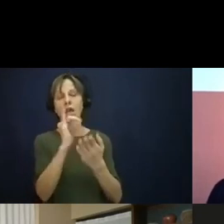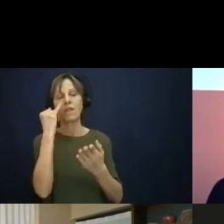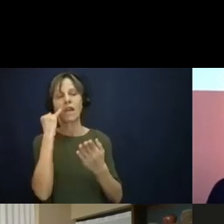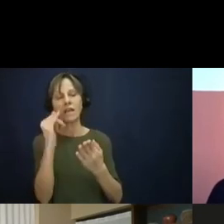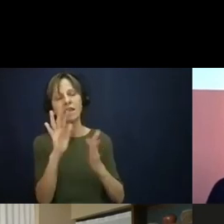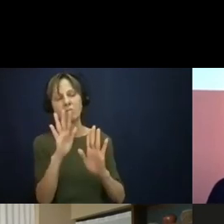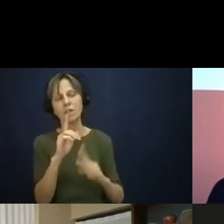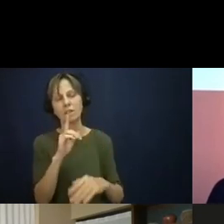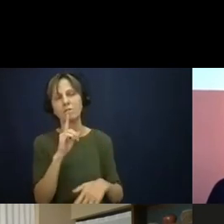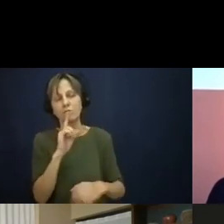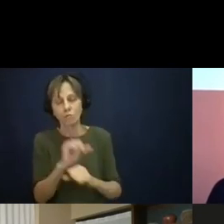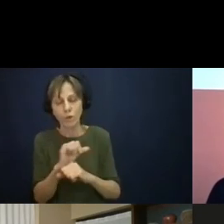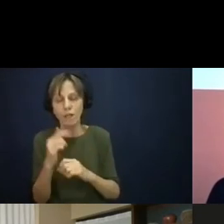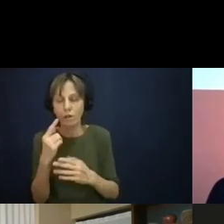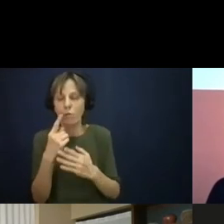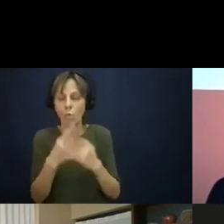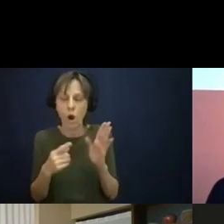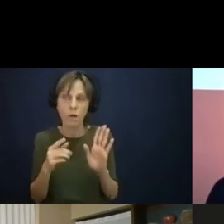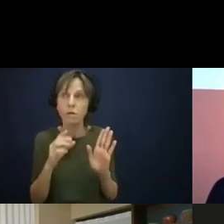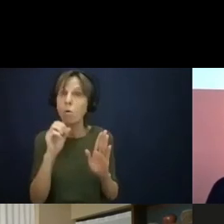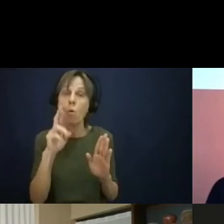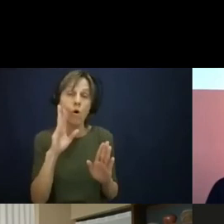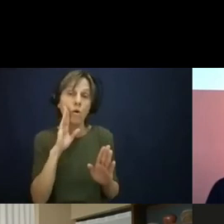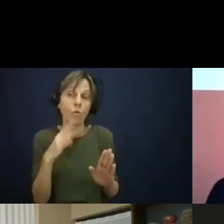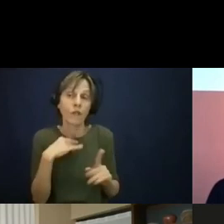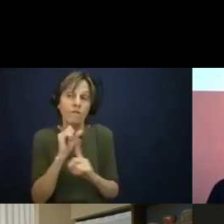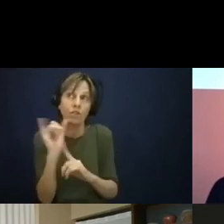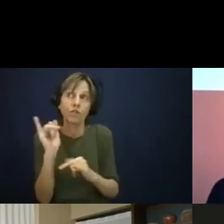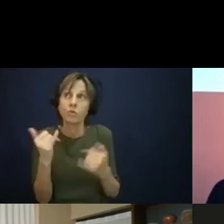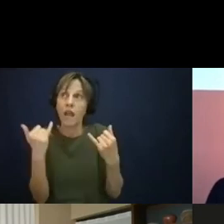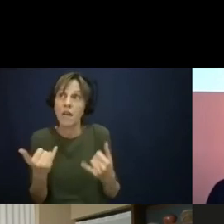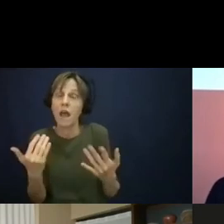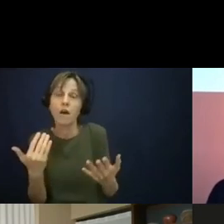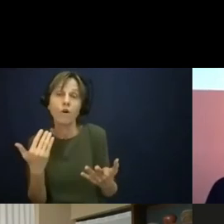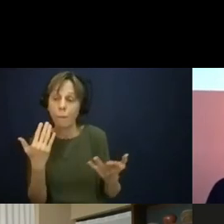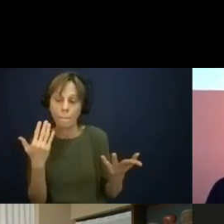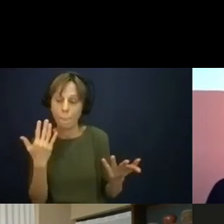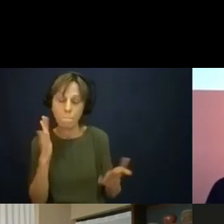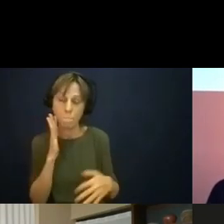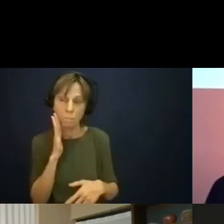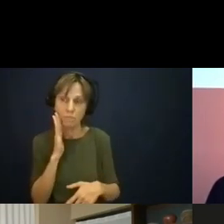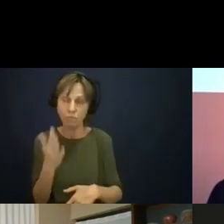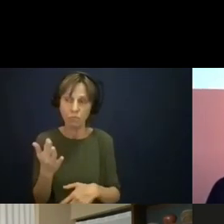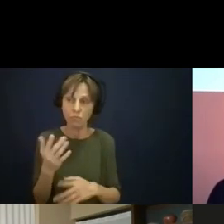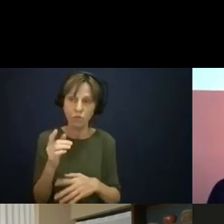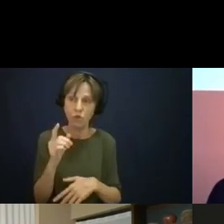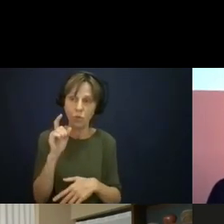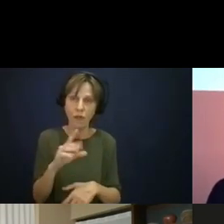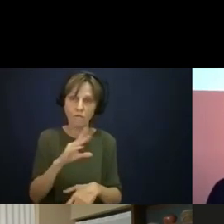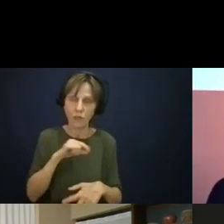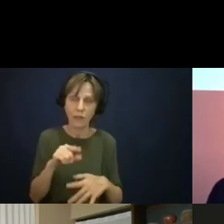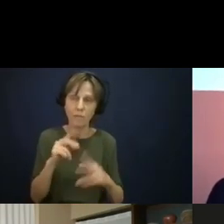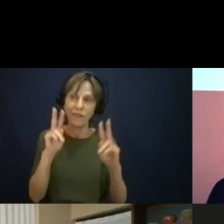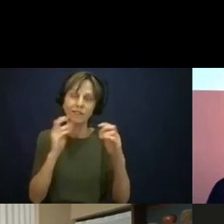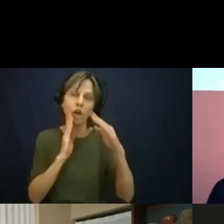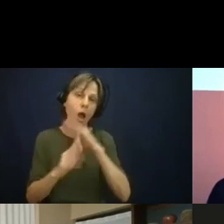realistic about like what's hit us. Or we're gonna have a situation like we're having now where it's like, you're gonna eat this humble pie regardless if you want to or not. And so I